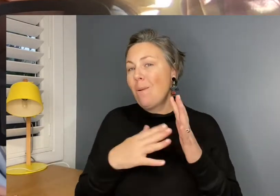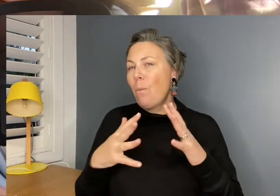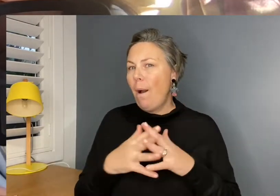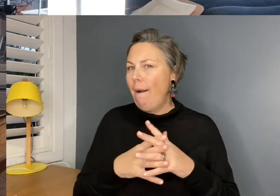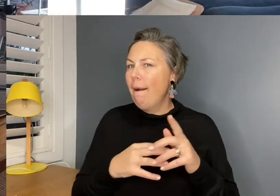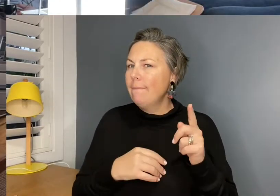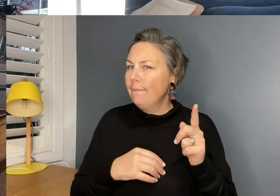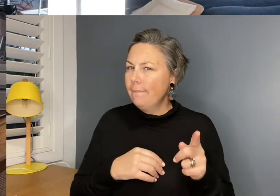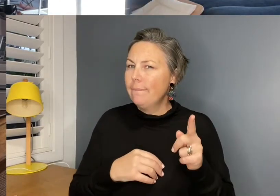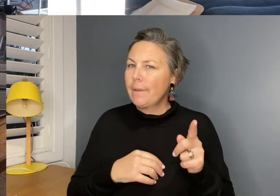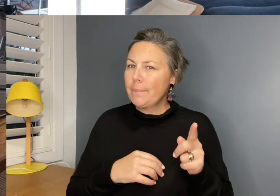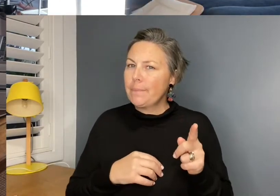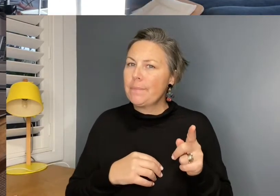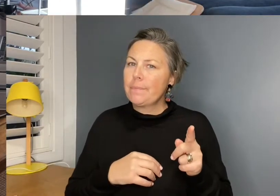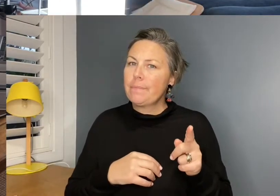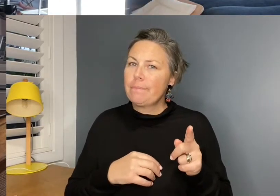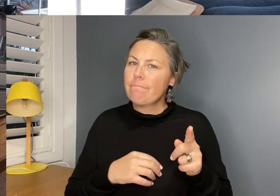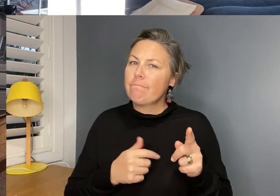really